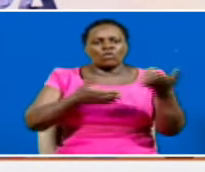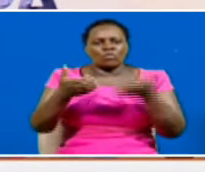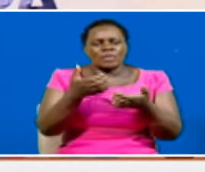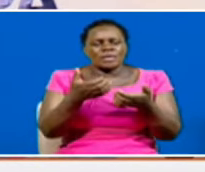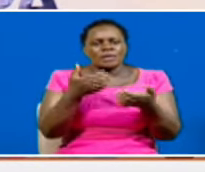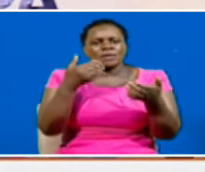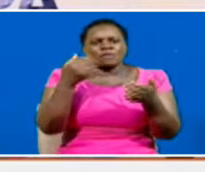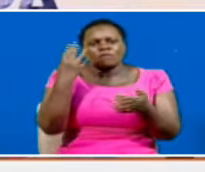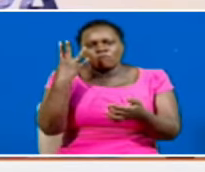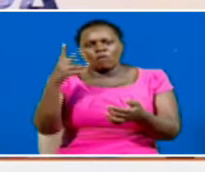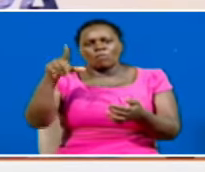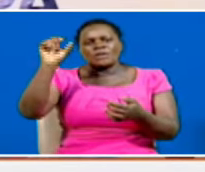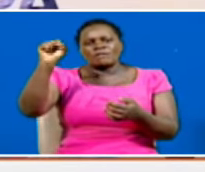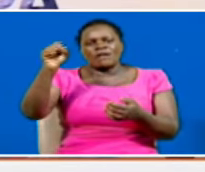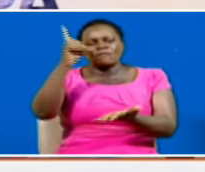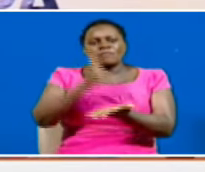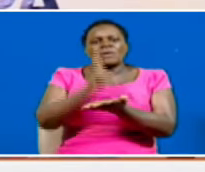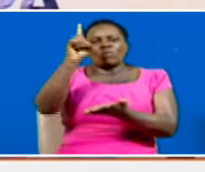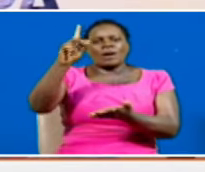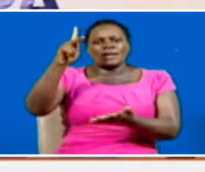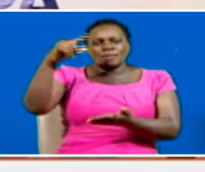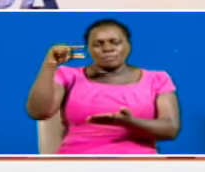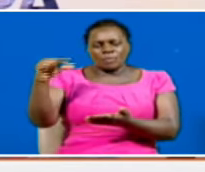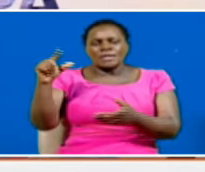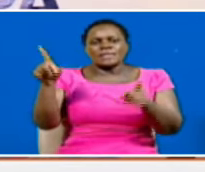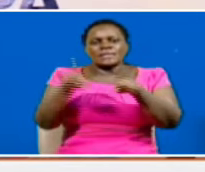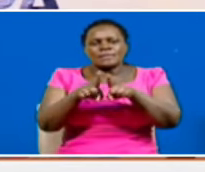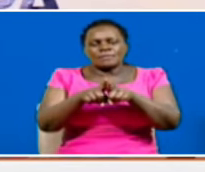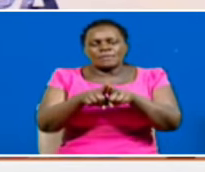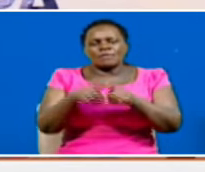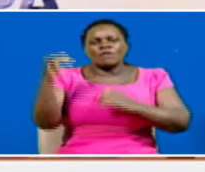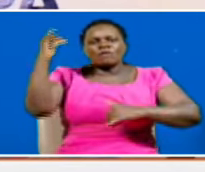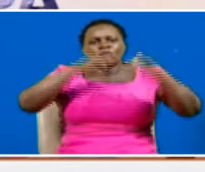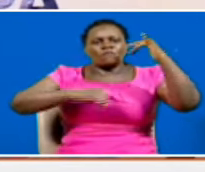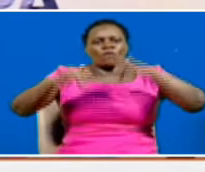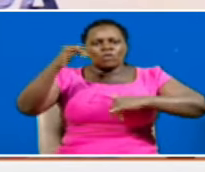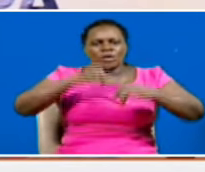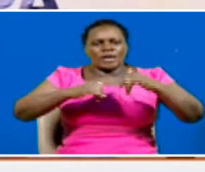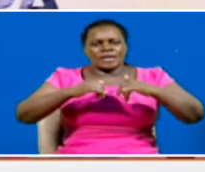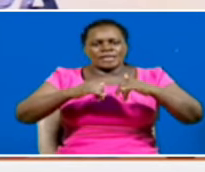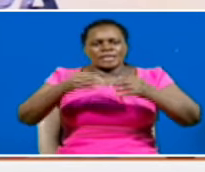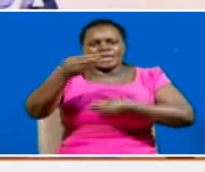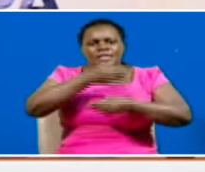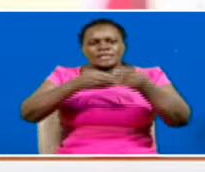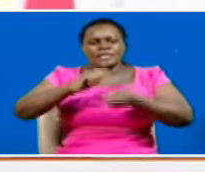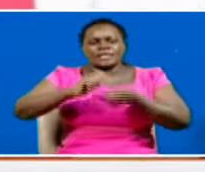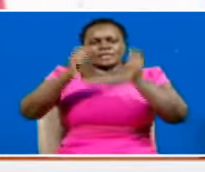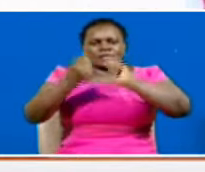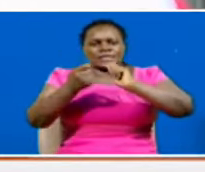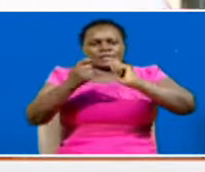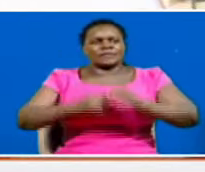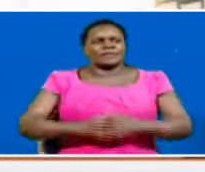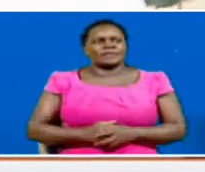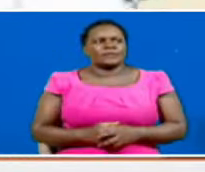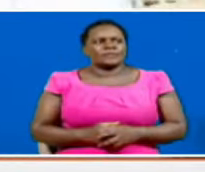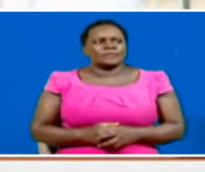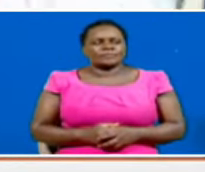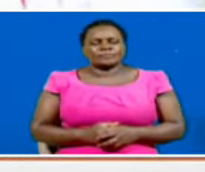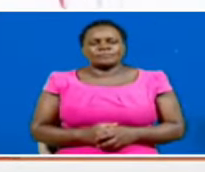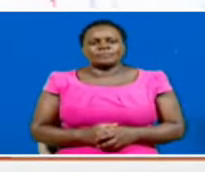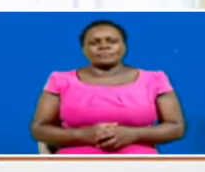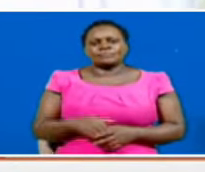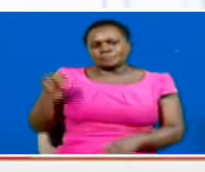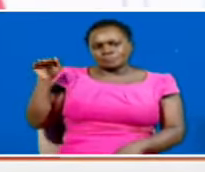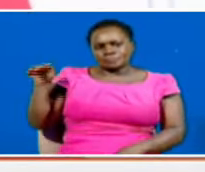about 4.5 shillings per kilowatt hour on account of the forex exchange adjustment only. How are you?